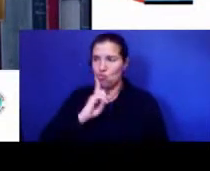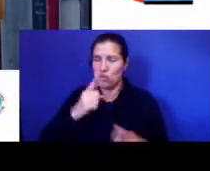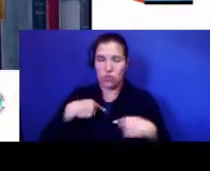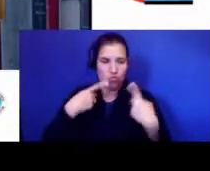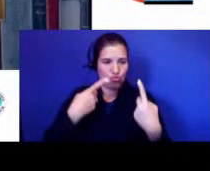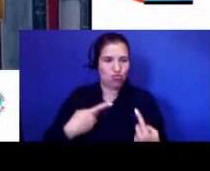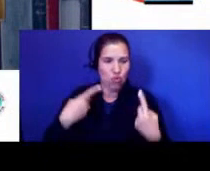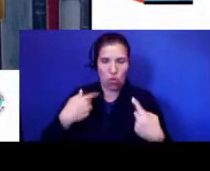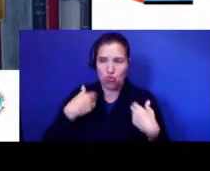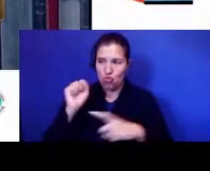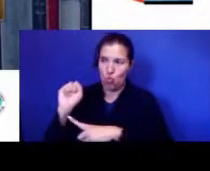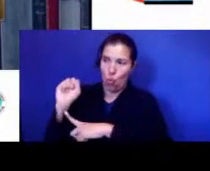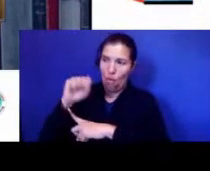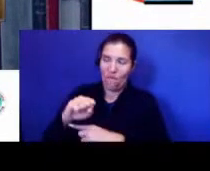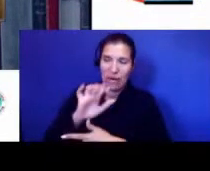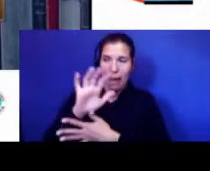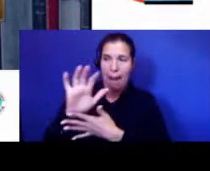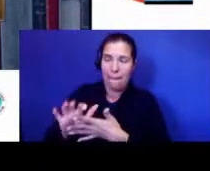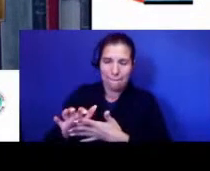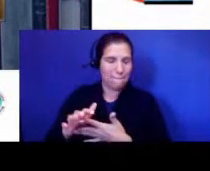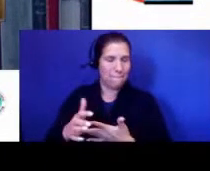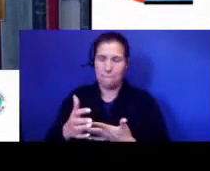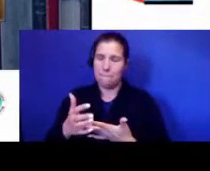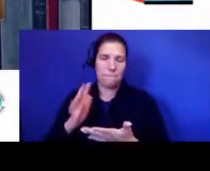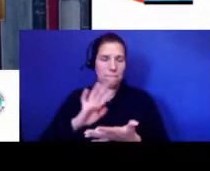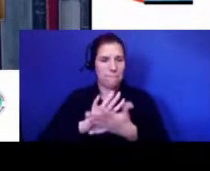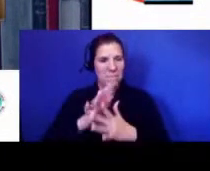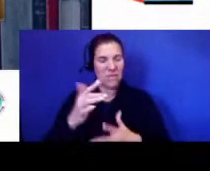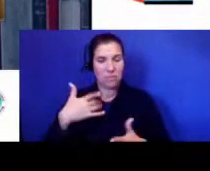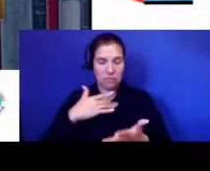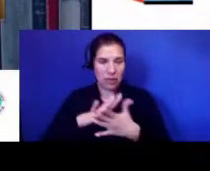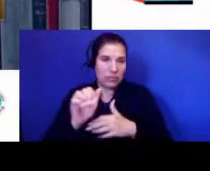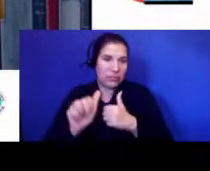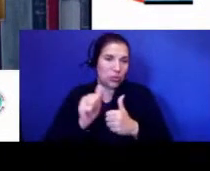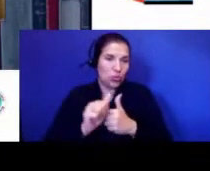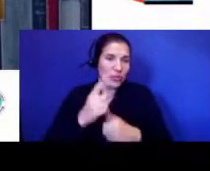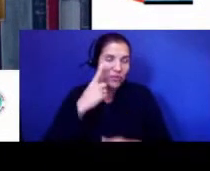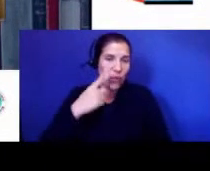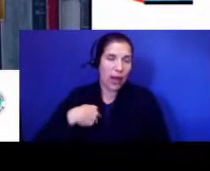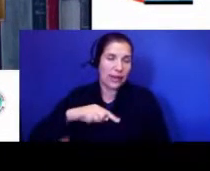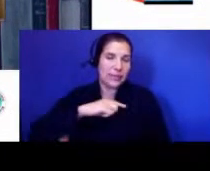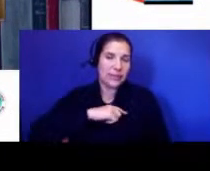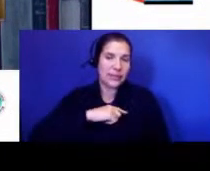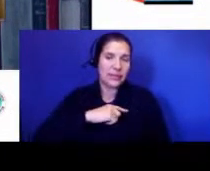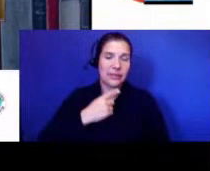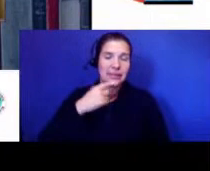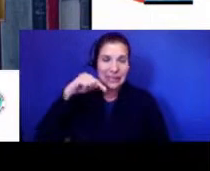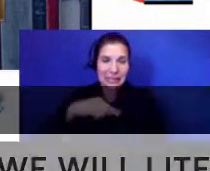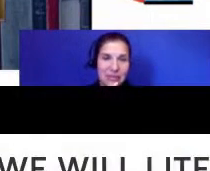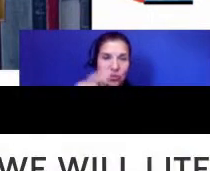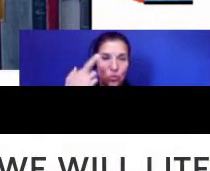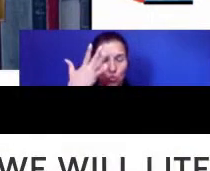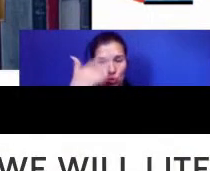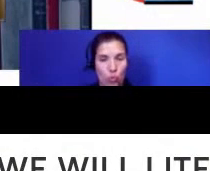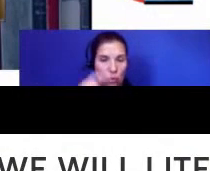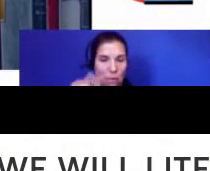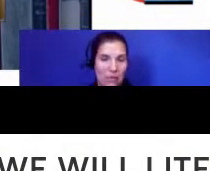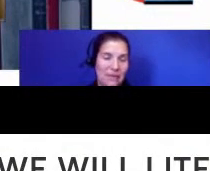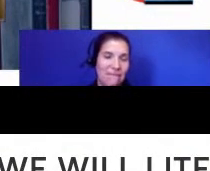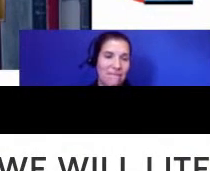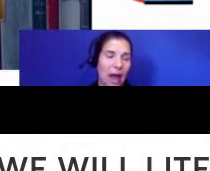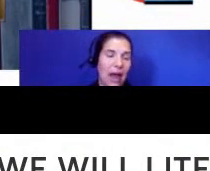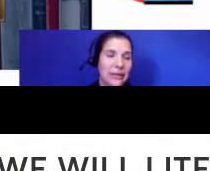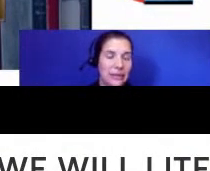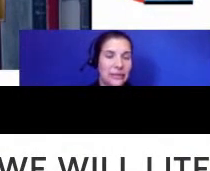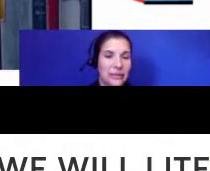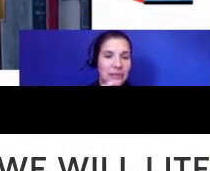to overcome it is to put us all in grave jeopardy. So this is why we must fight. As I've